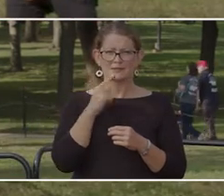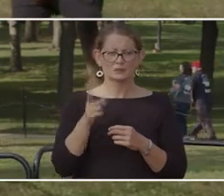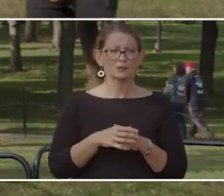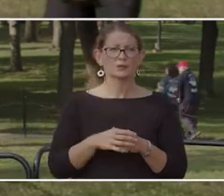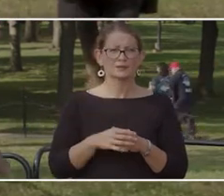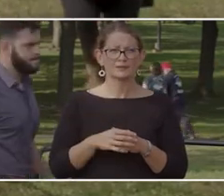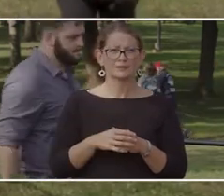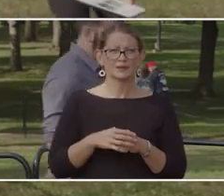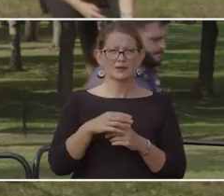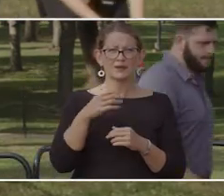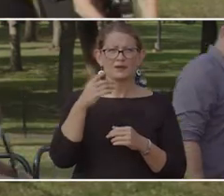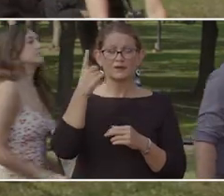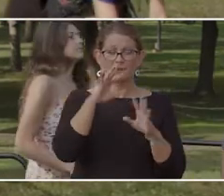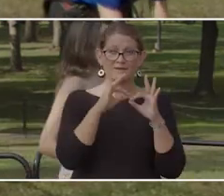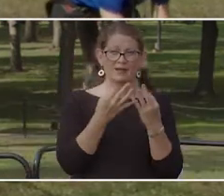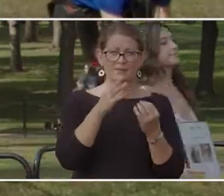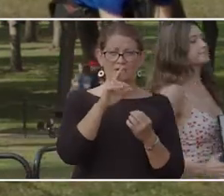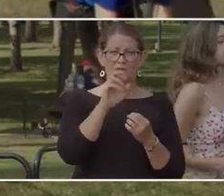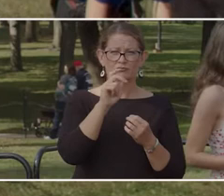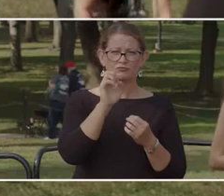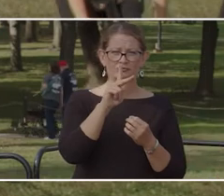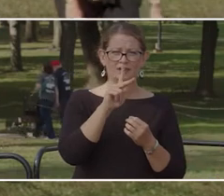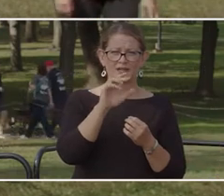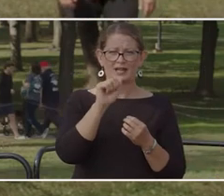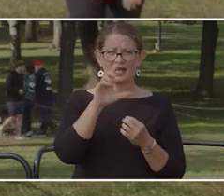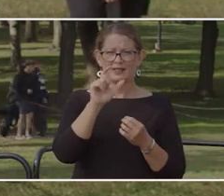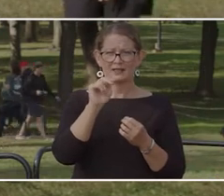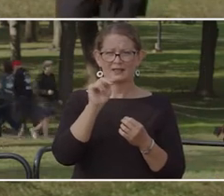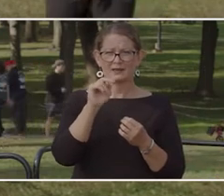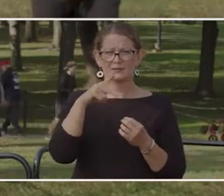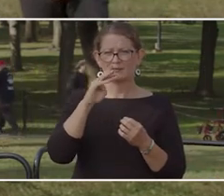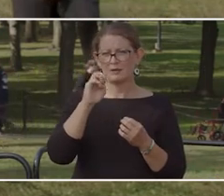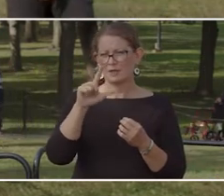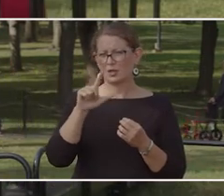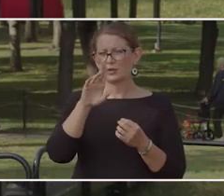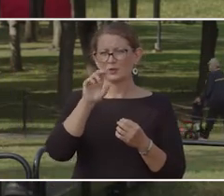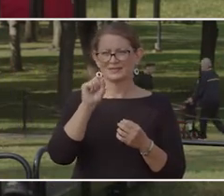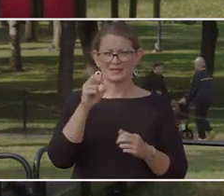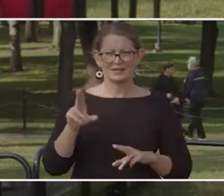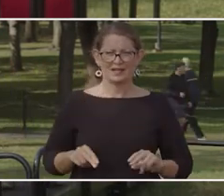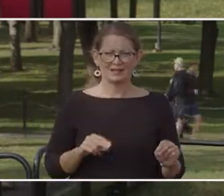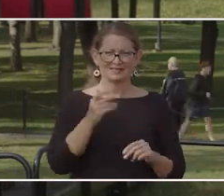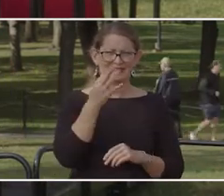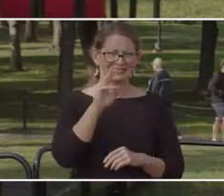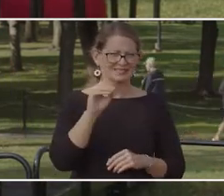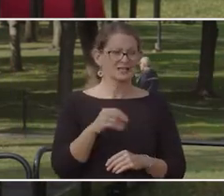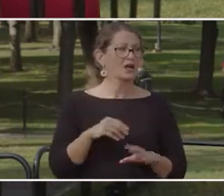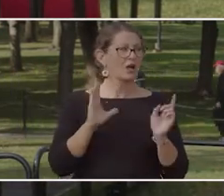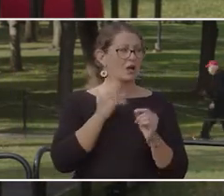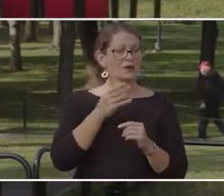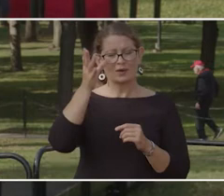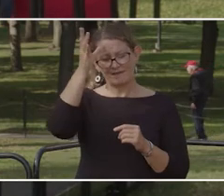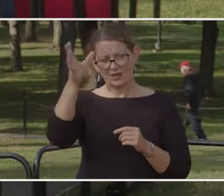On behalf of the family of Frederick Allen Hummel, U.S. Navy, 1960. Our grandfather, Harold